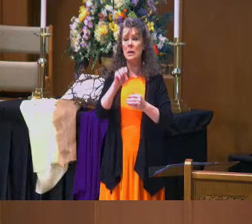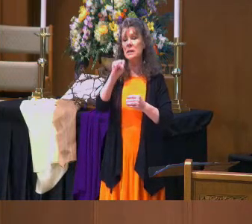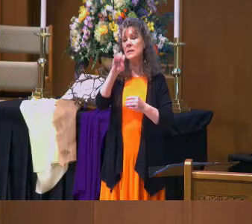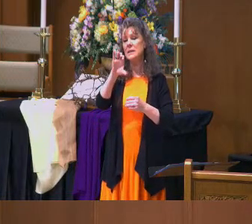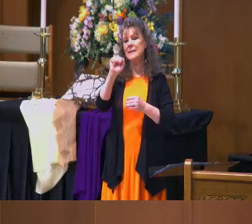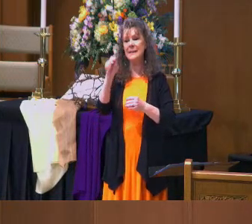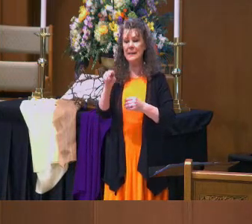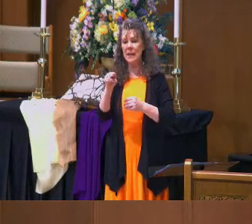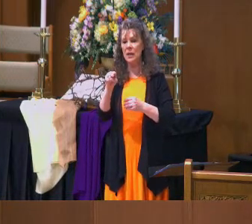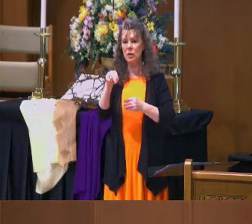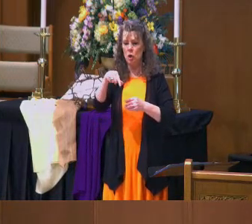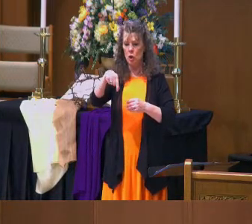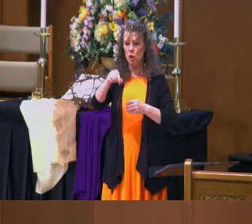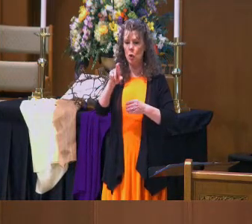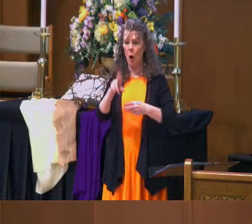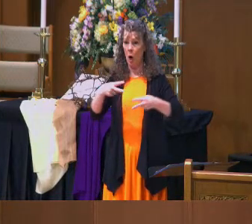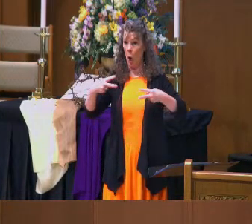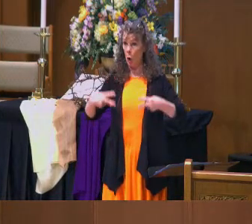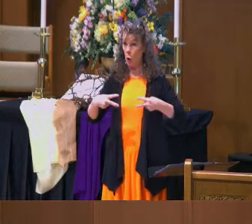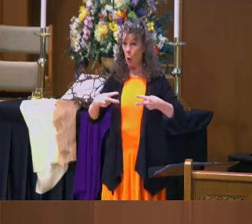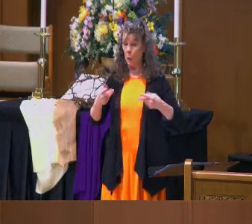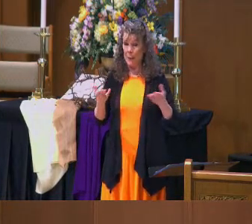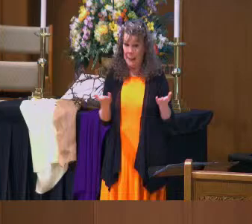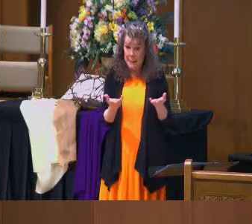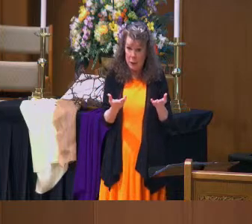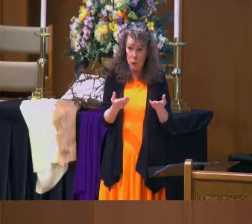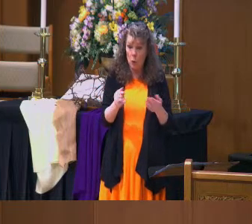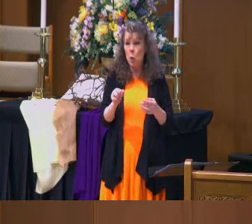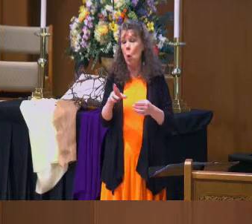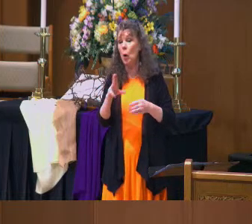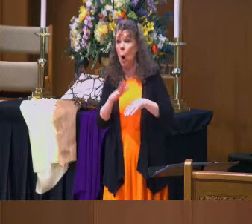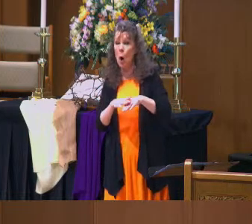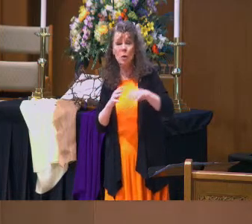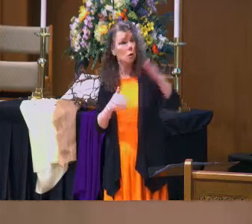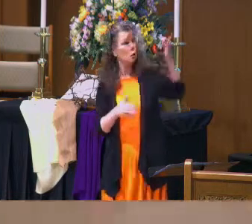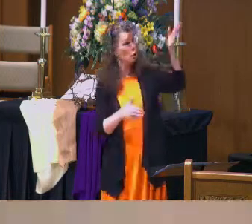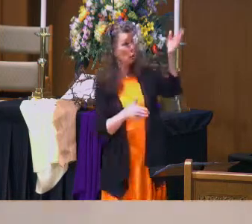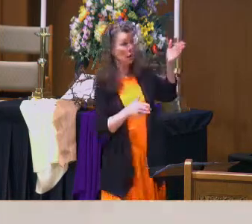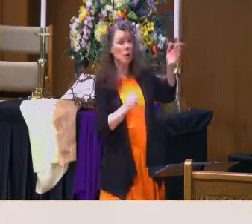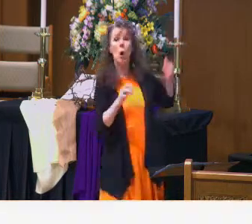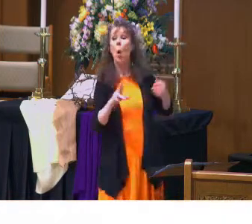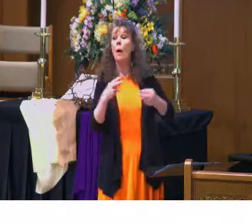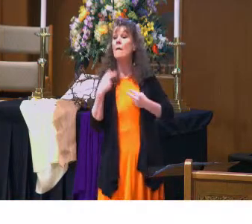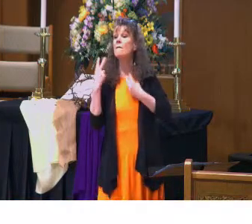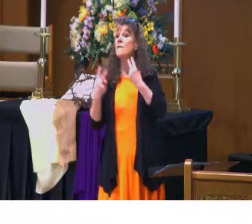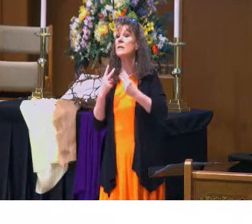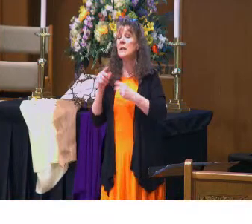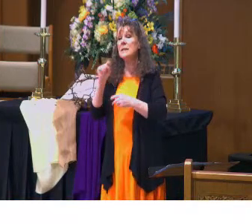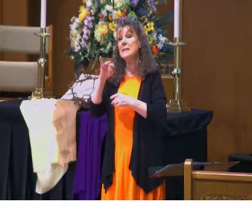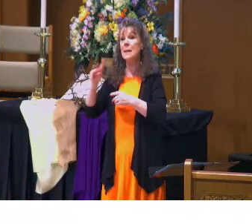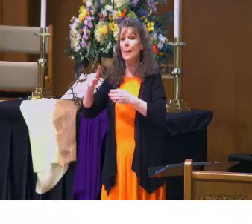code in front of you, if you're here in person or on the screen, or visiting our website,